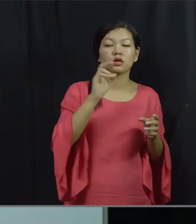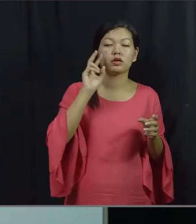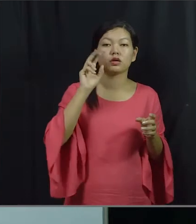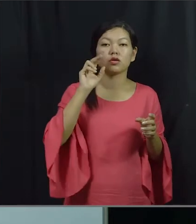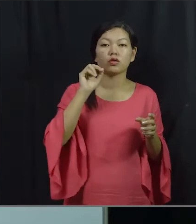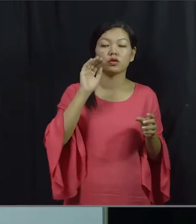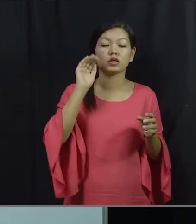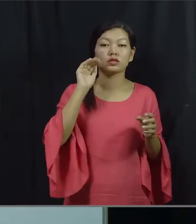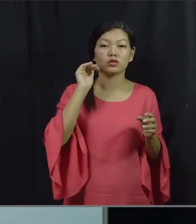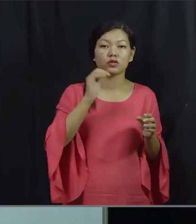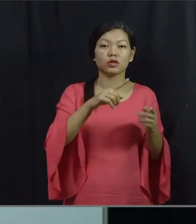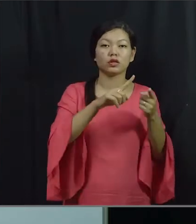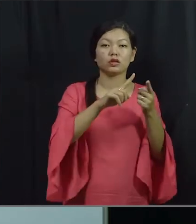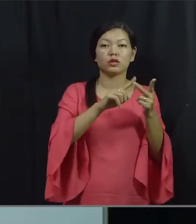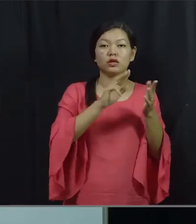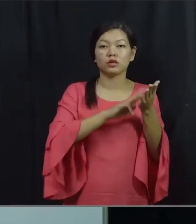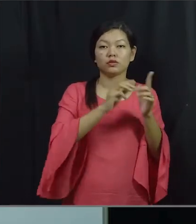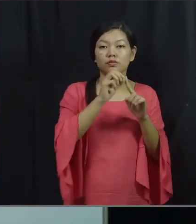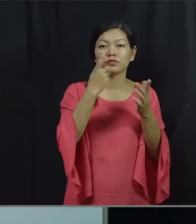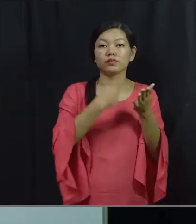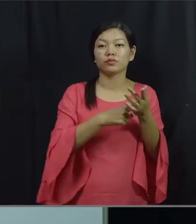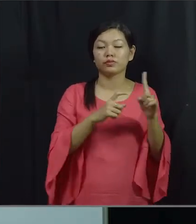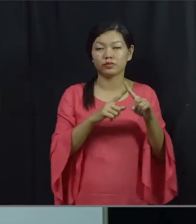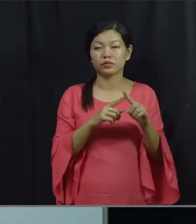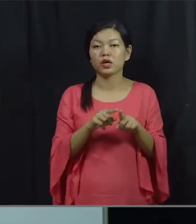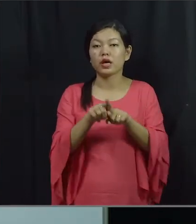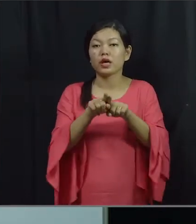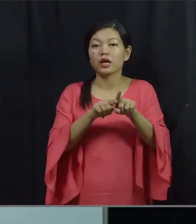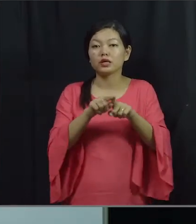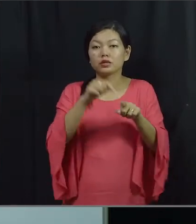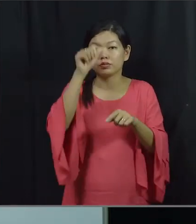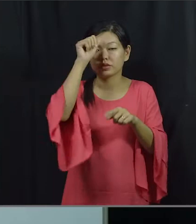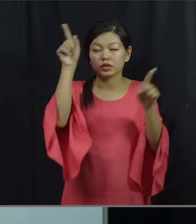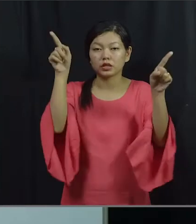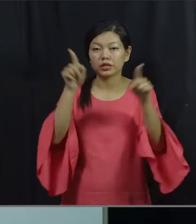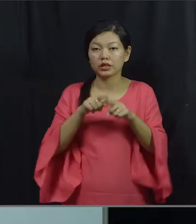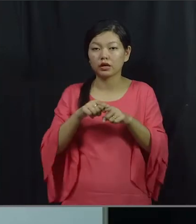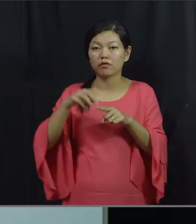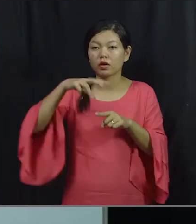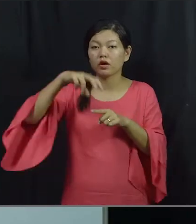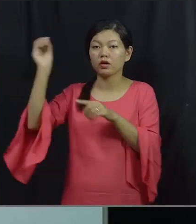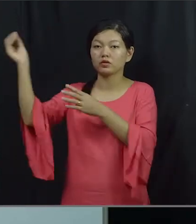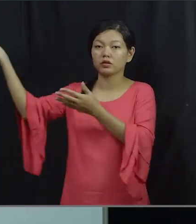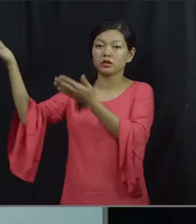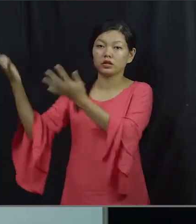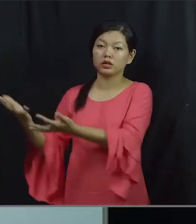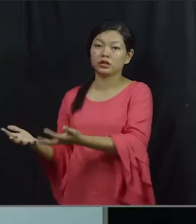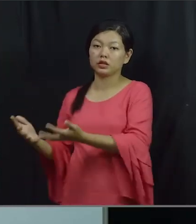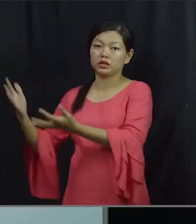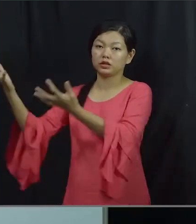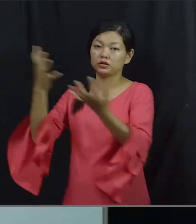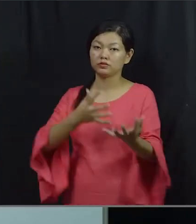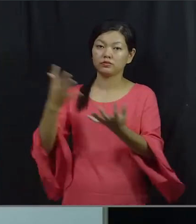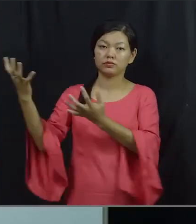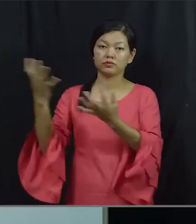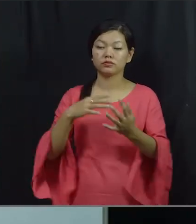in India, okay, major imported items in India are, you know, one is oil, isn't that?